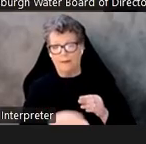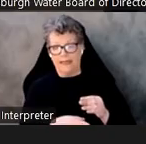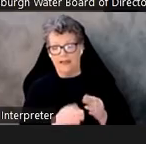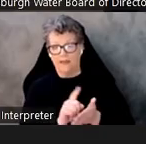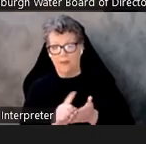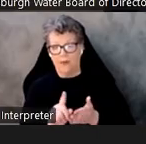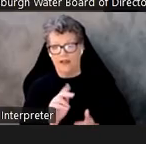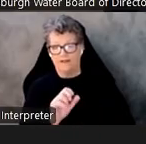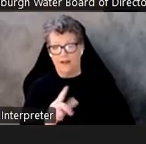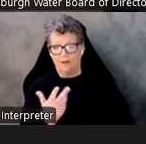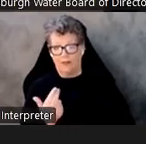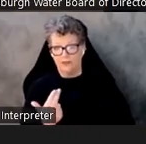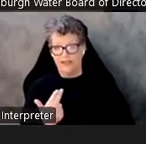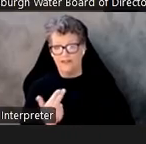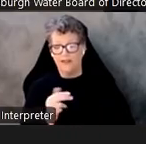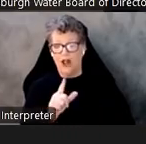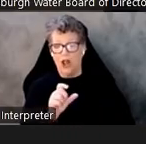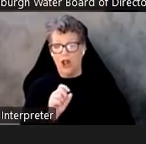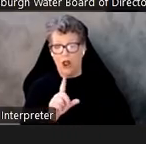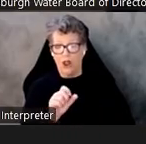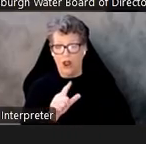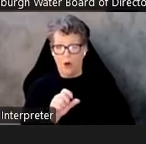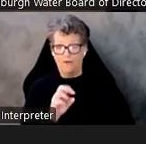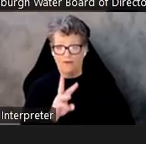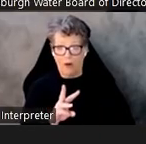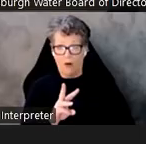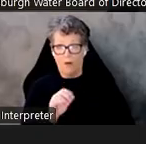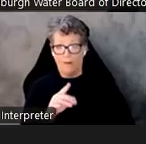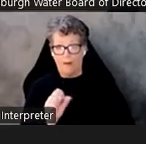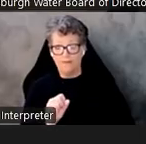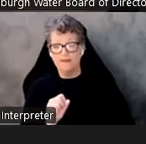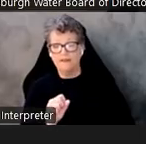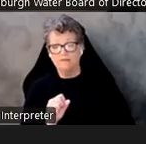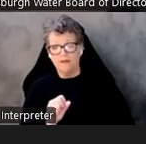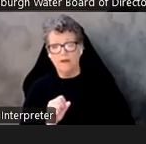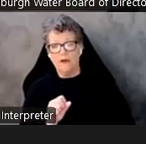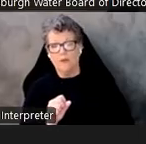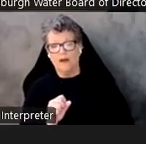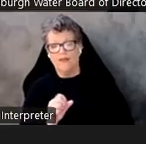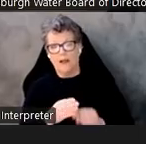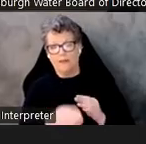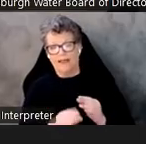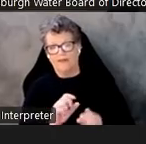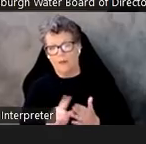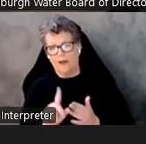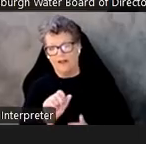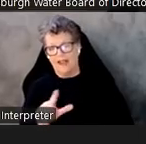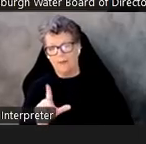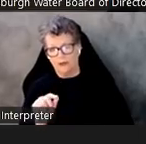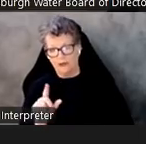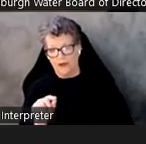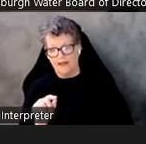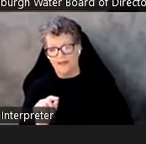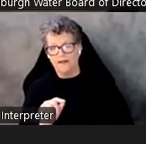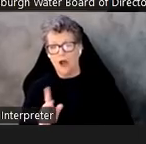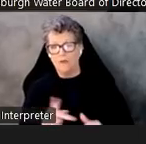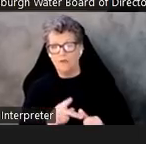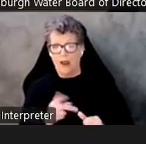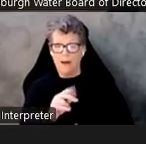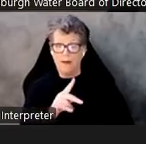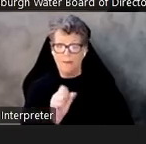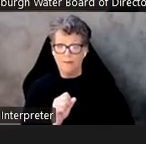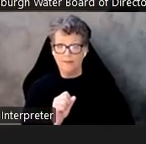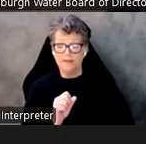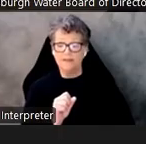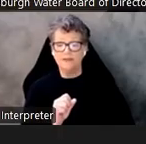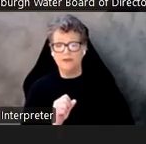pumps to Highland being completed the week of April 20th, the primary pumps to Highland 1 being completed the week of